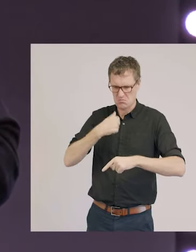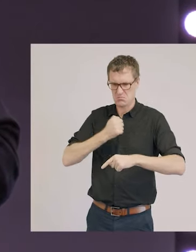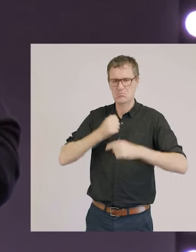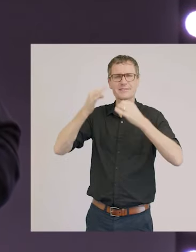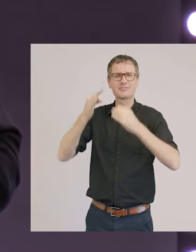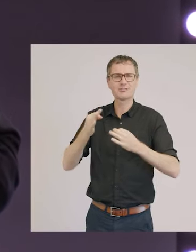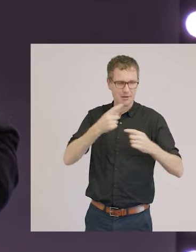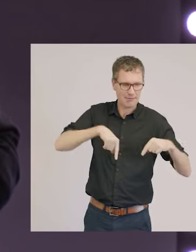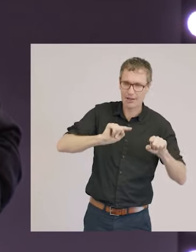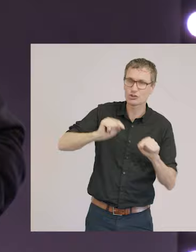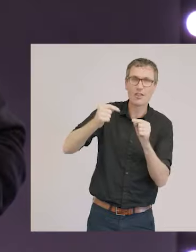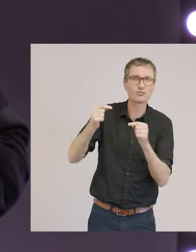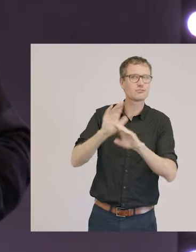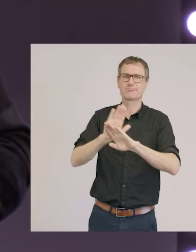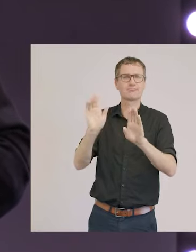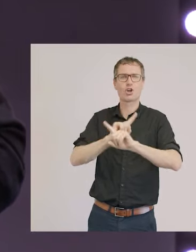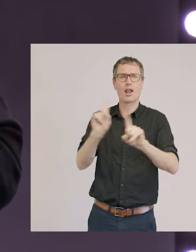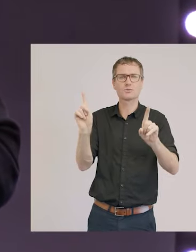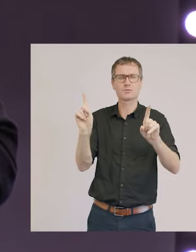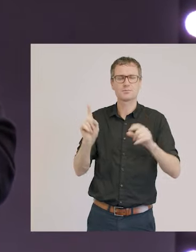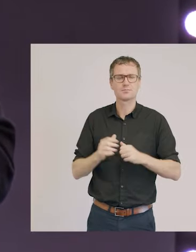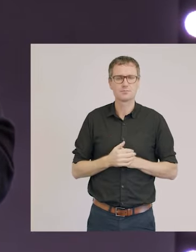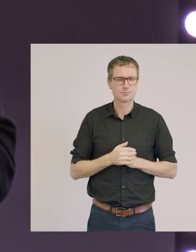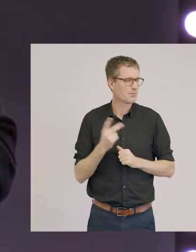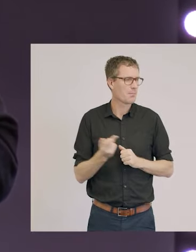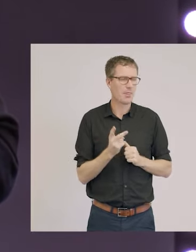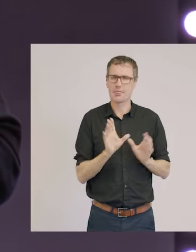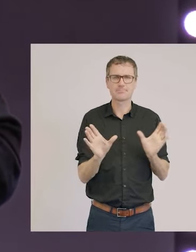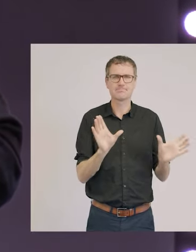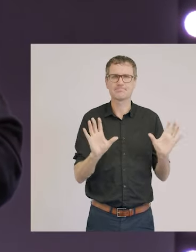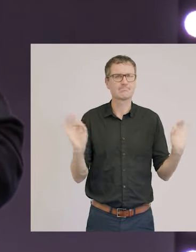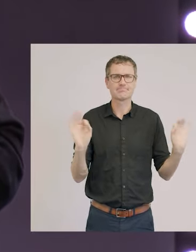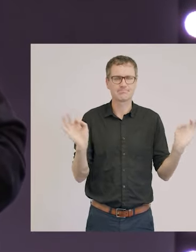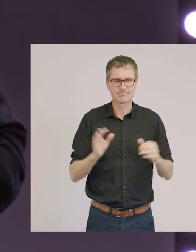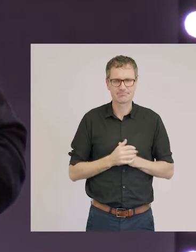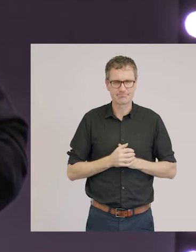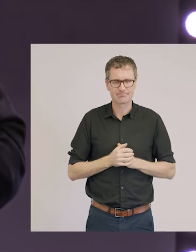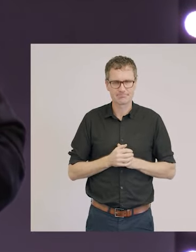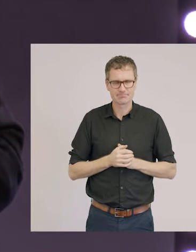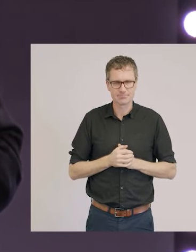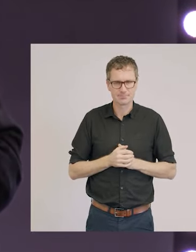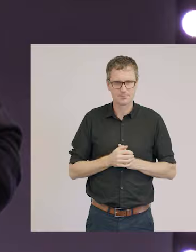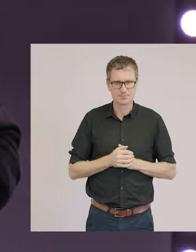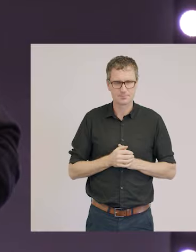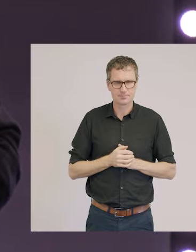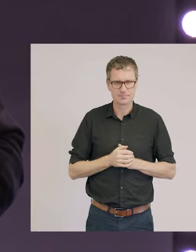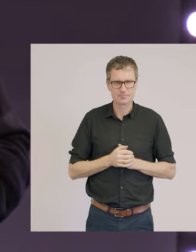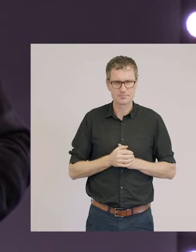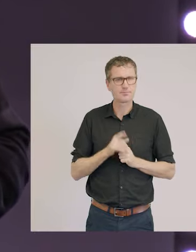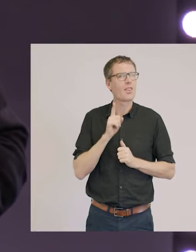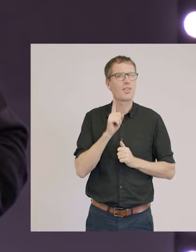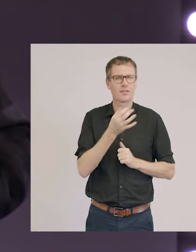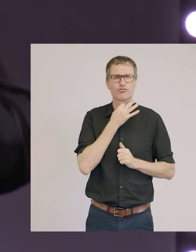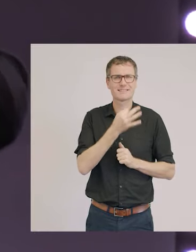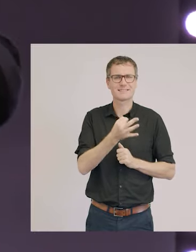got a pastor and he has all authority and no one can question him or her. There's no forms of accountability. He says, God told me and nobody can